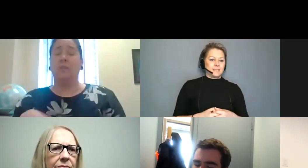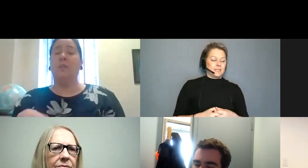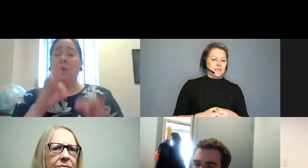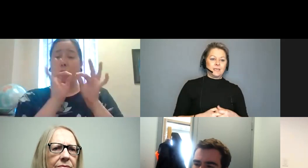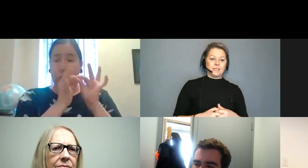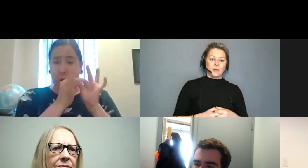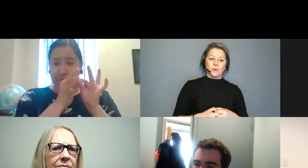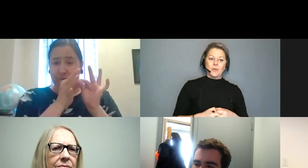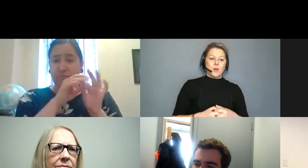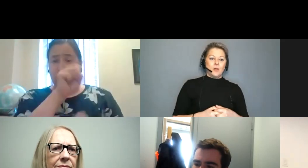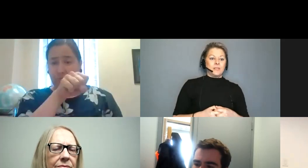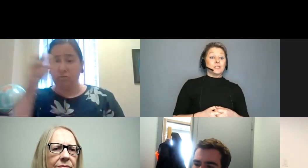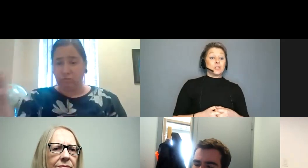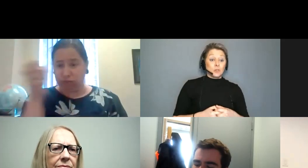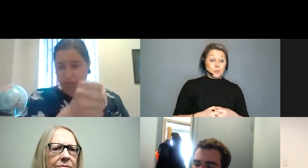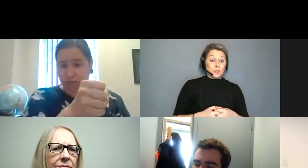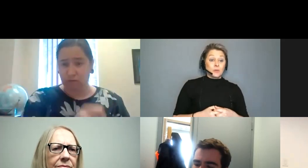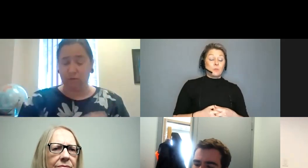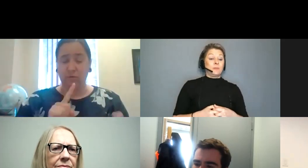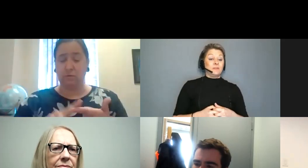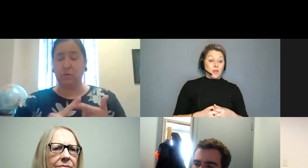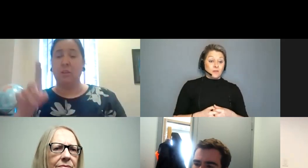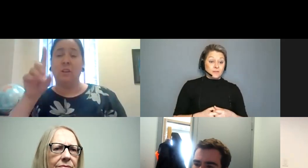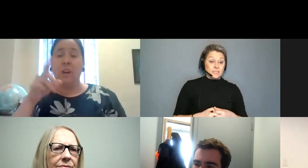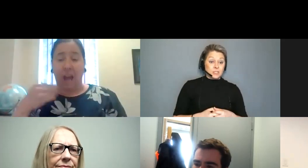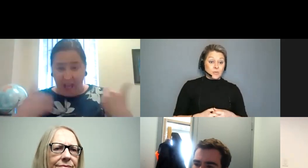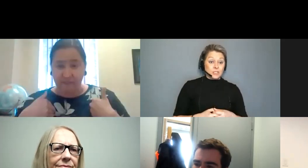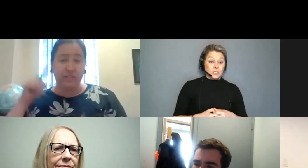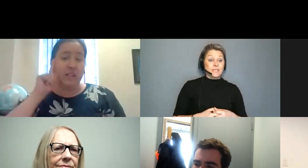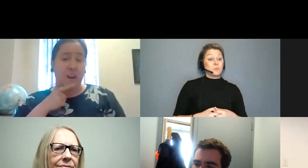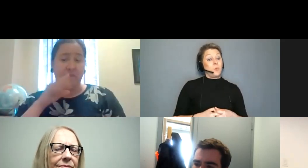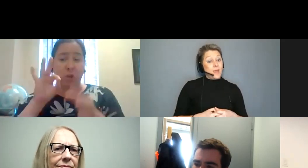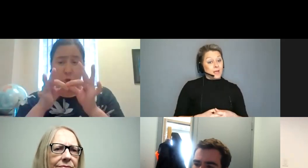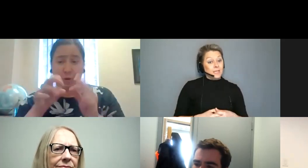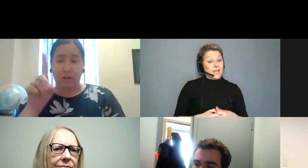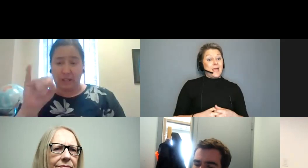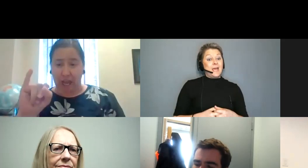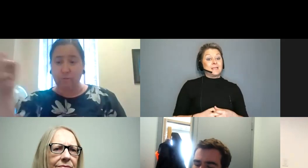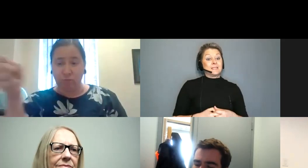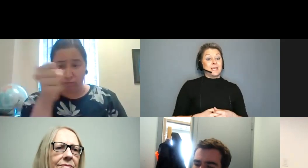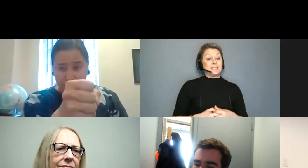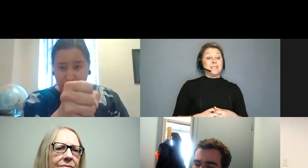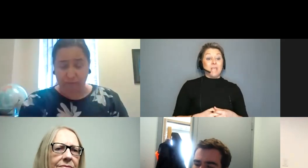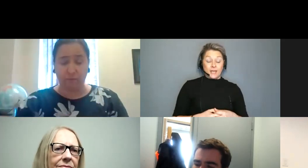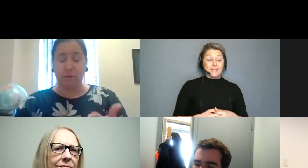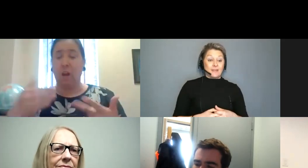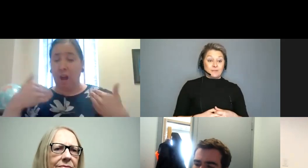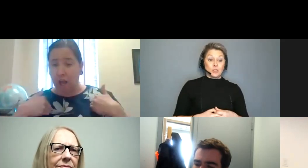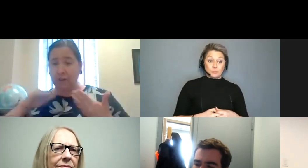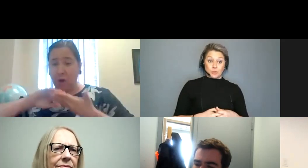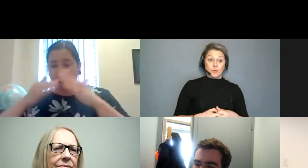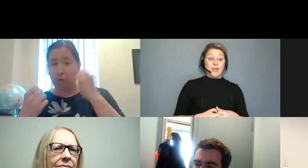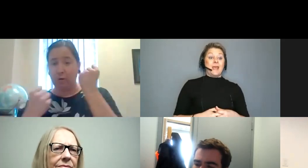that, that the interpreter would be involved in this situation, as well as a DI, a